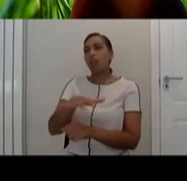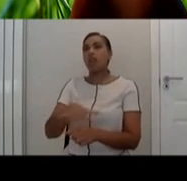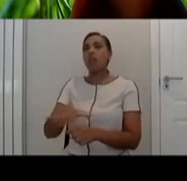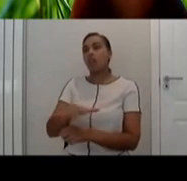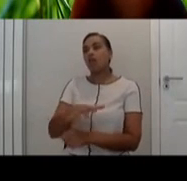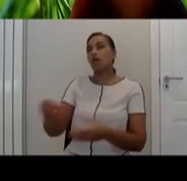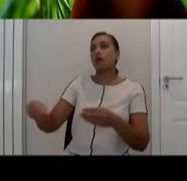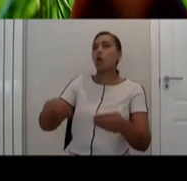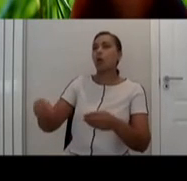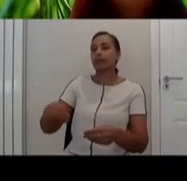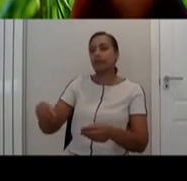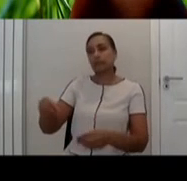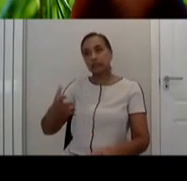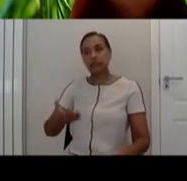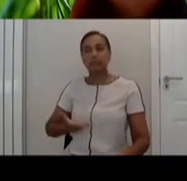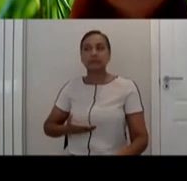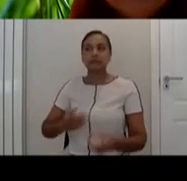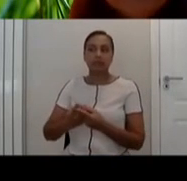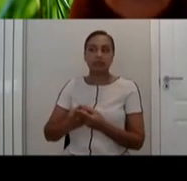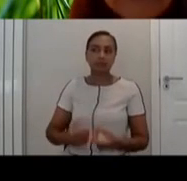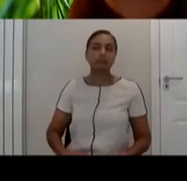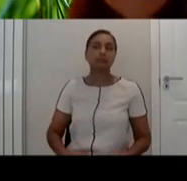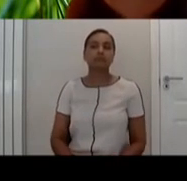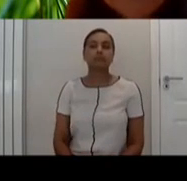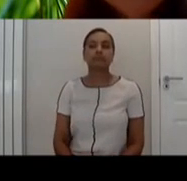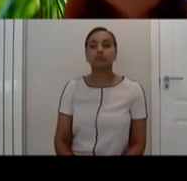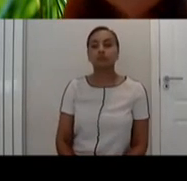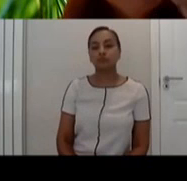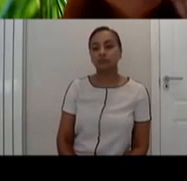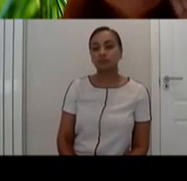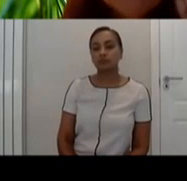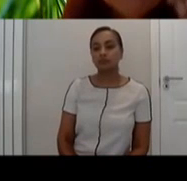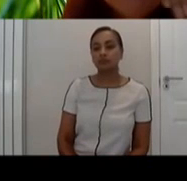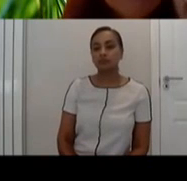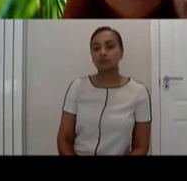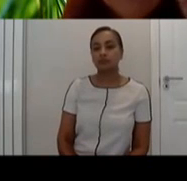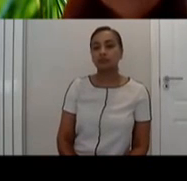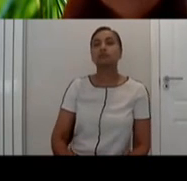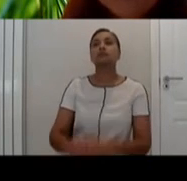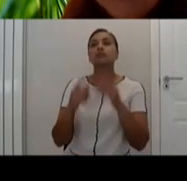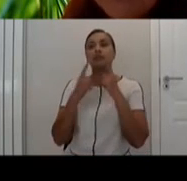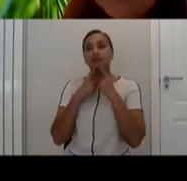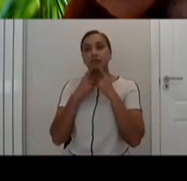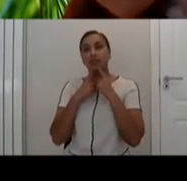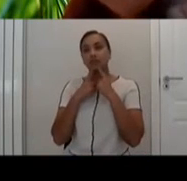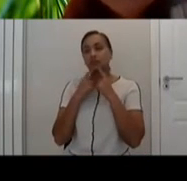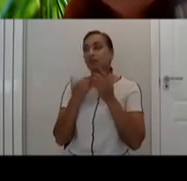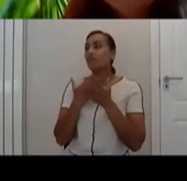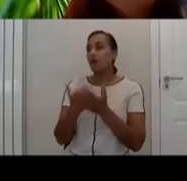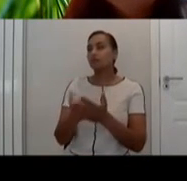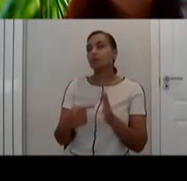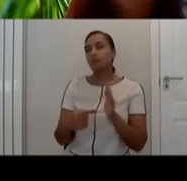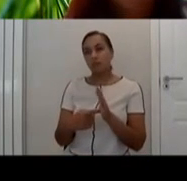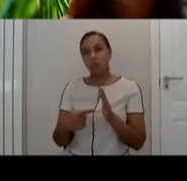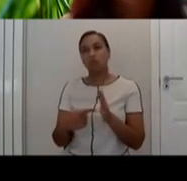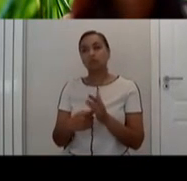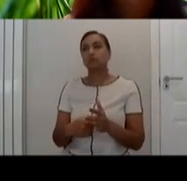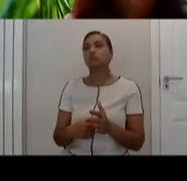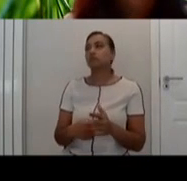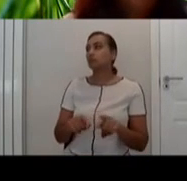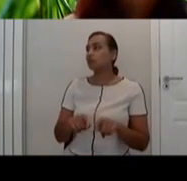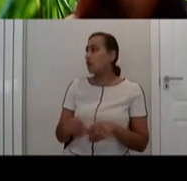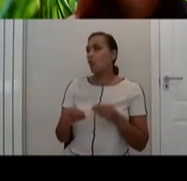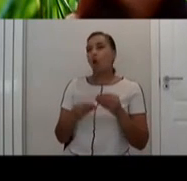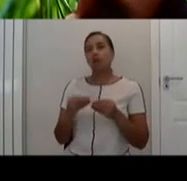climate, really. Now, and I think information and advice is going to be paramount as we kind of try and work our way through.